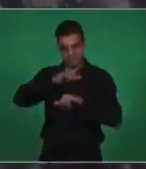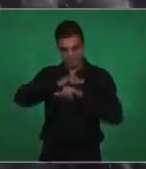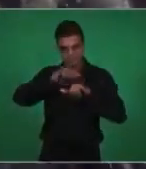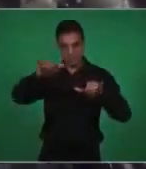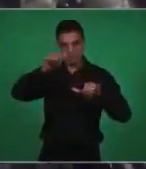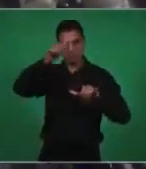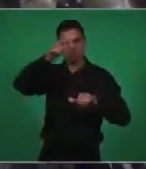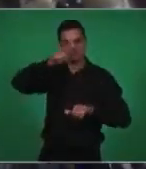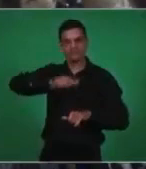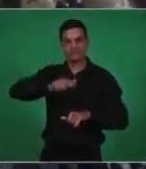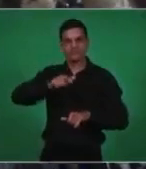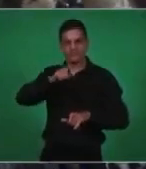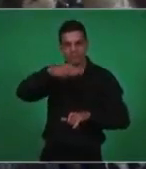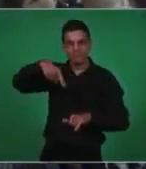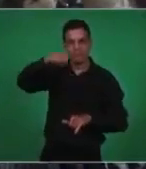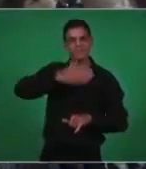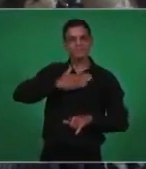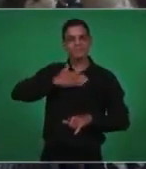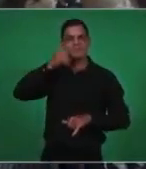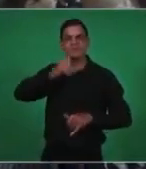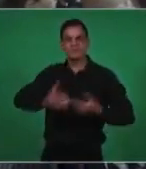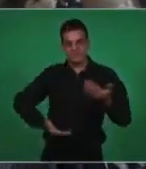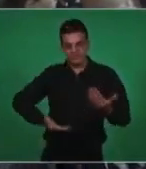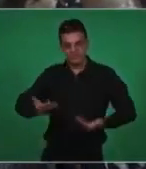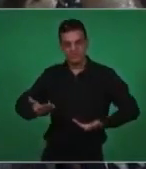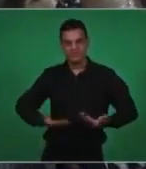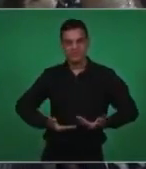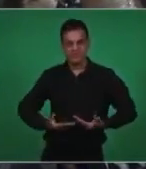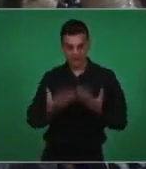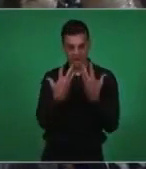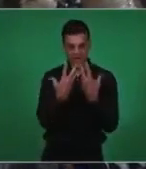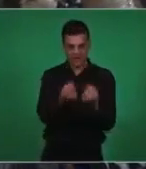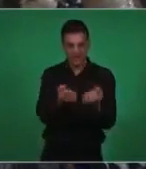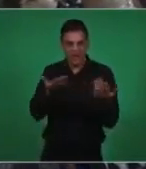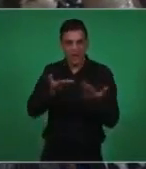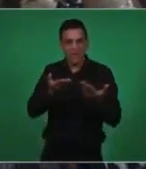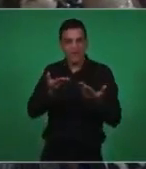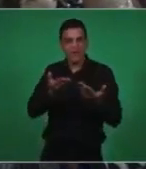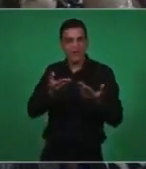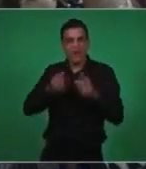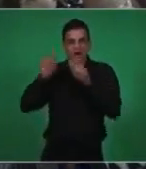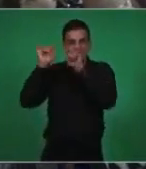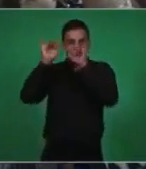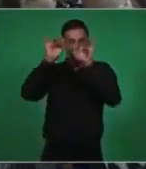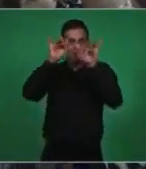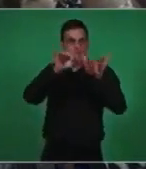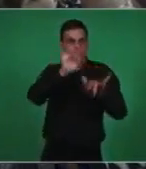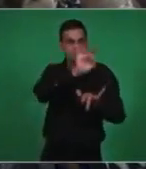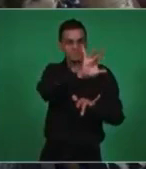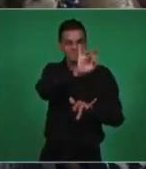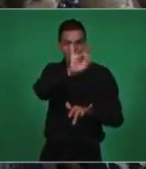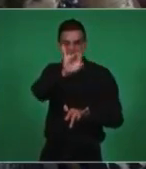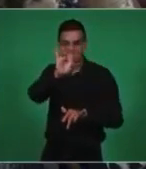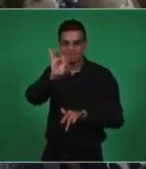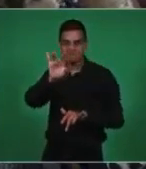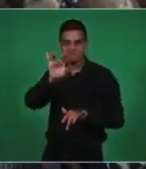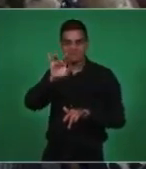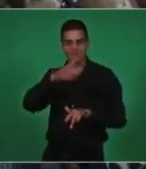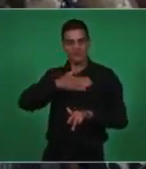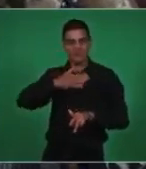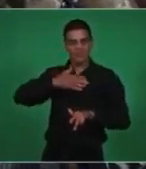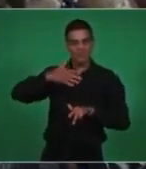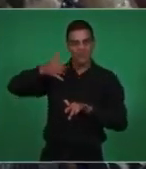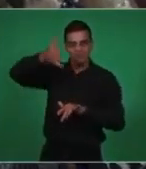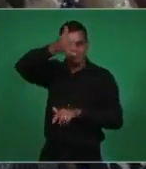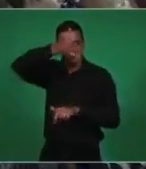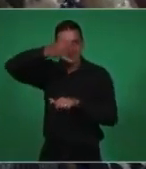Receive, therefore, my servant, the blessing that I cause to fall upon you. My